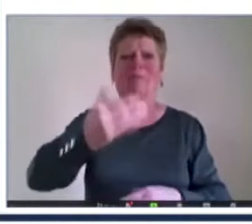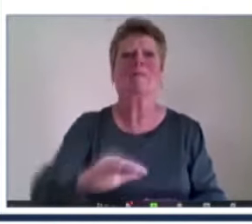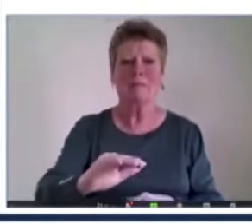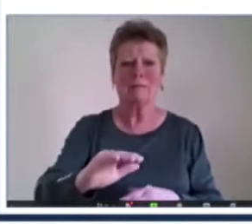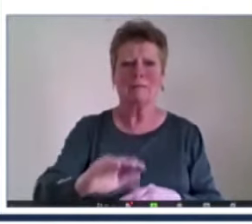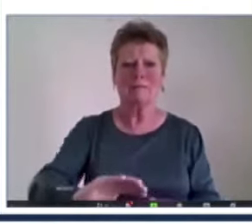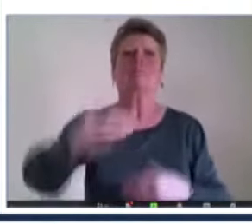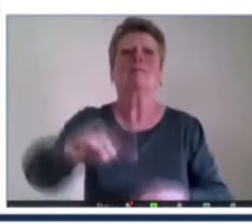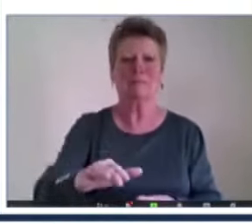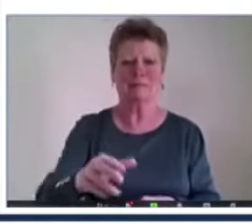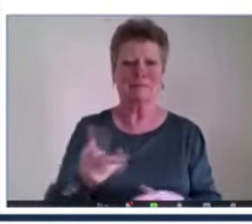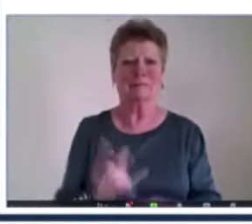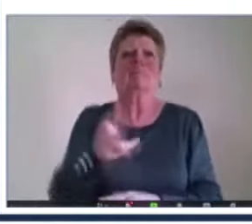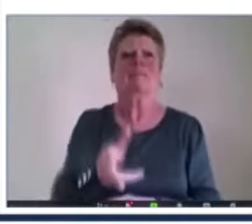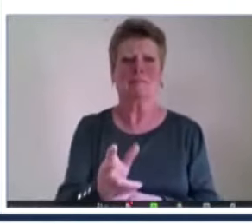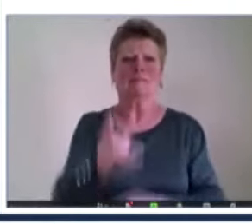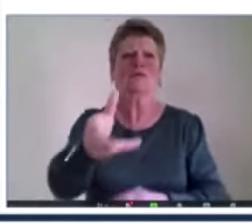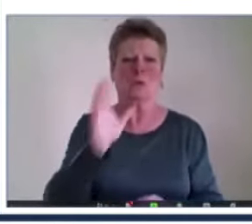Strang, if you have anything to add.